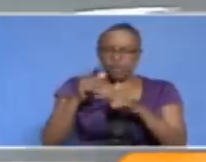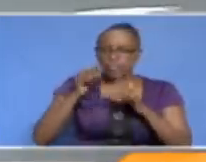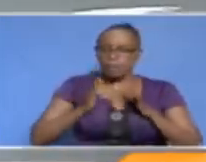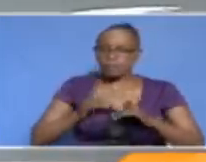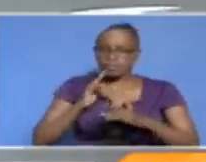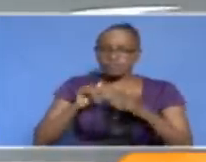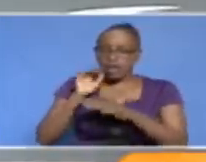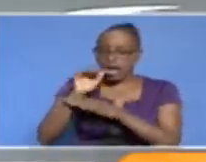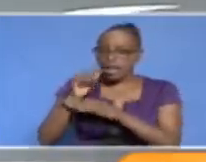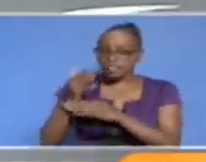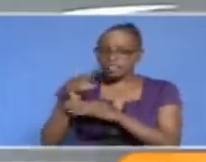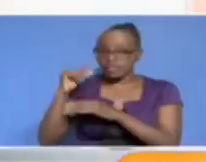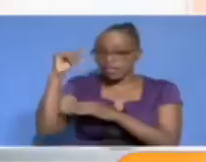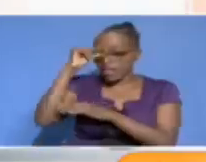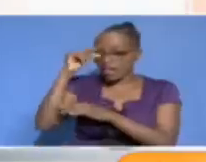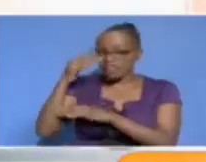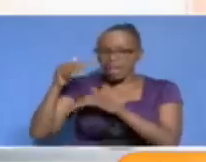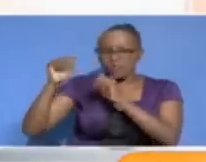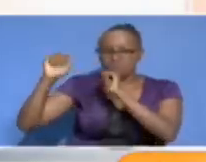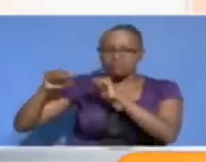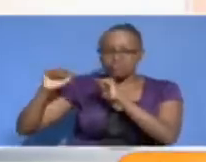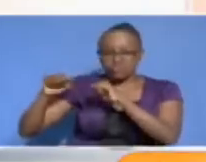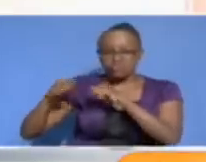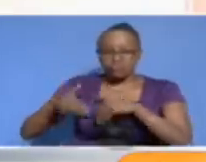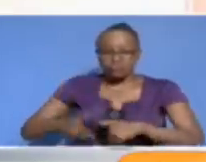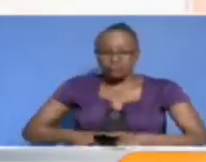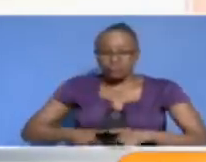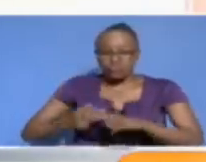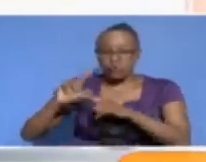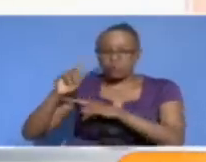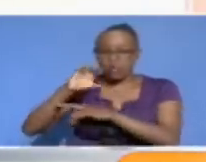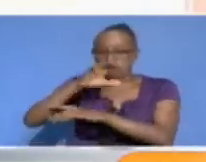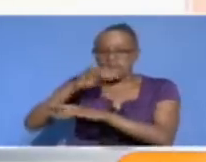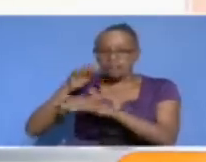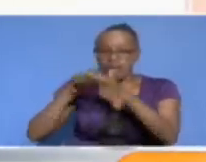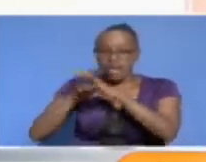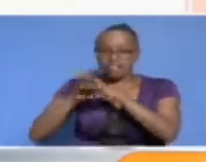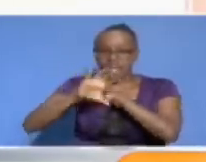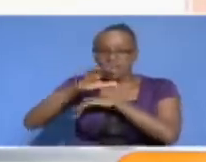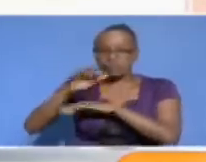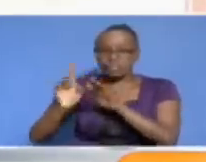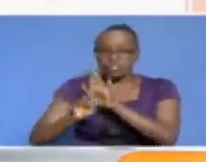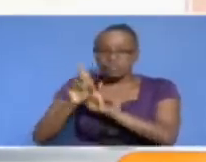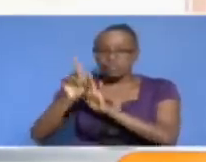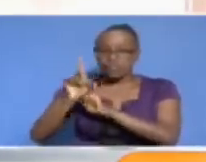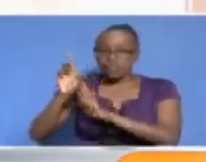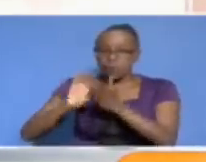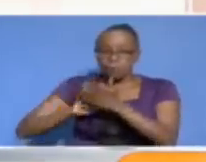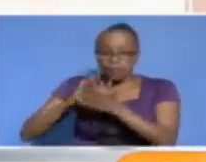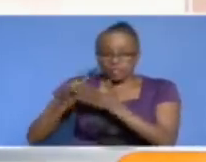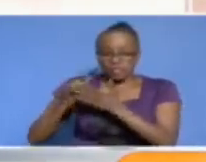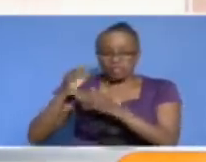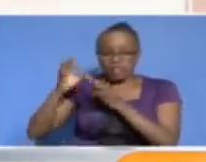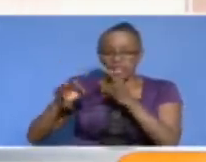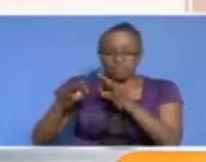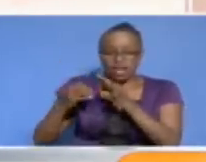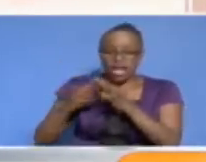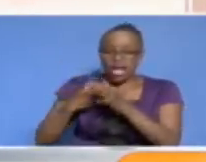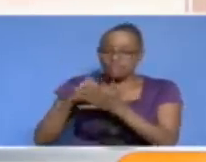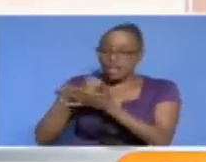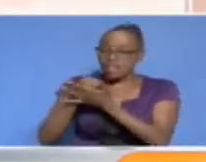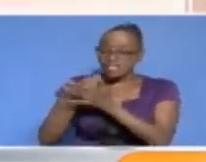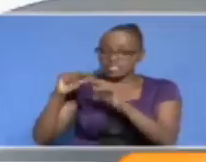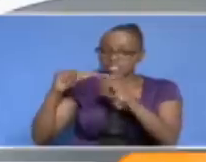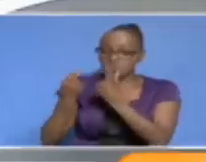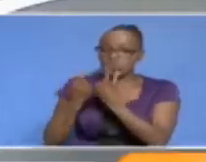says, please ask the governor, how can youth from Nairobi County access the county development funds if they have a